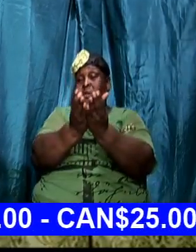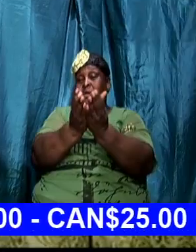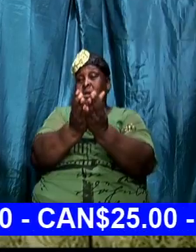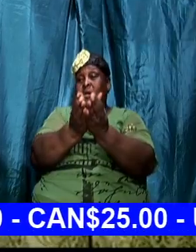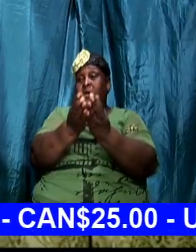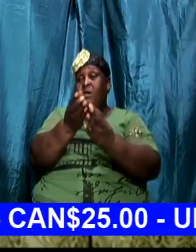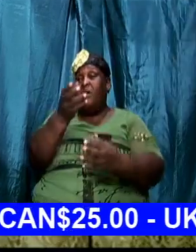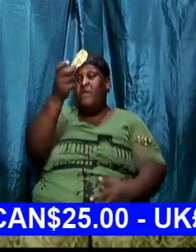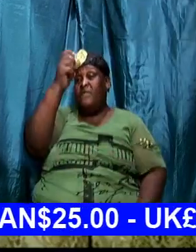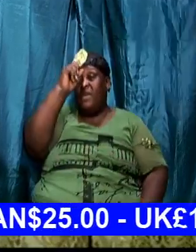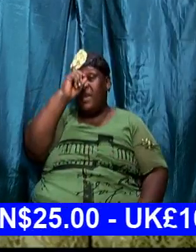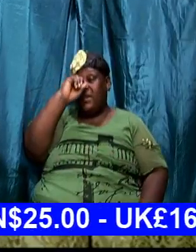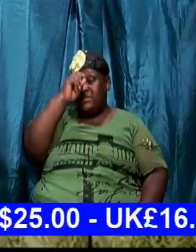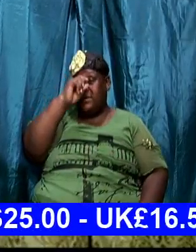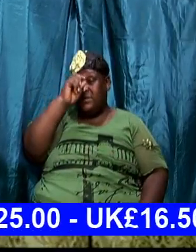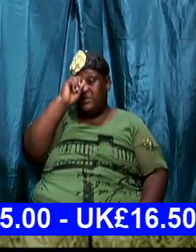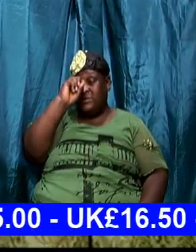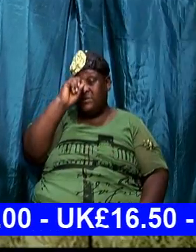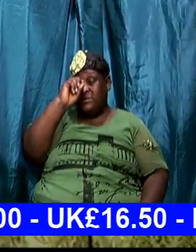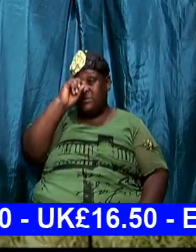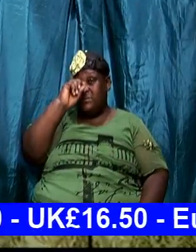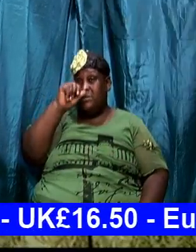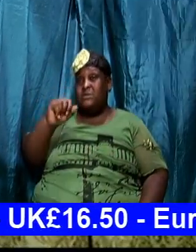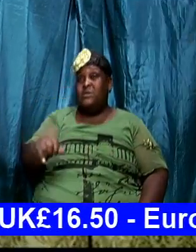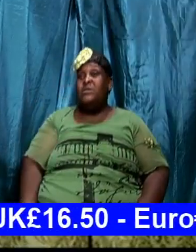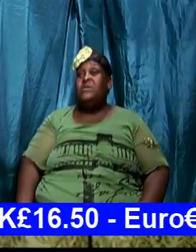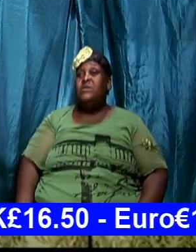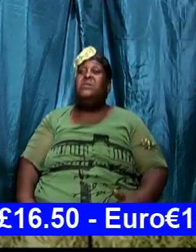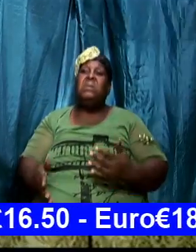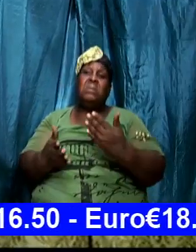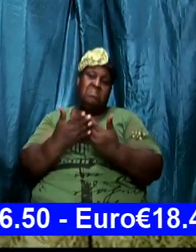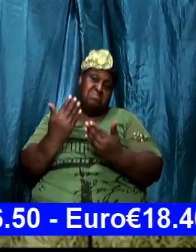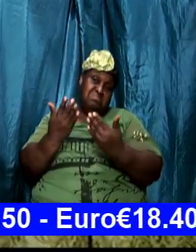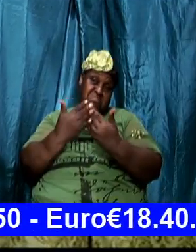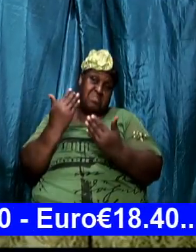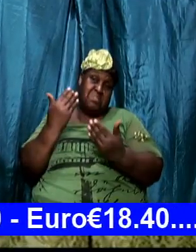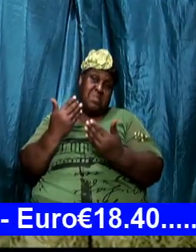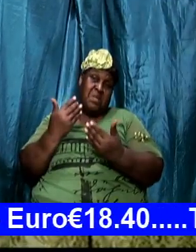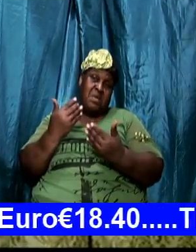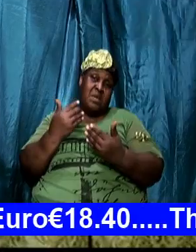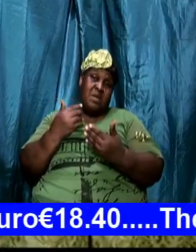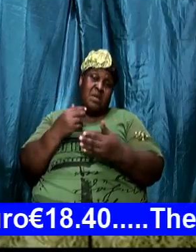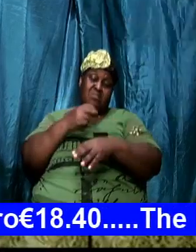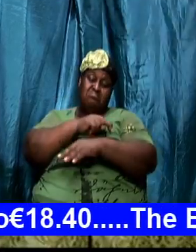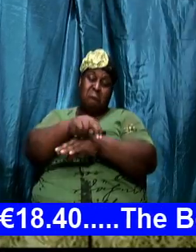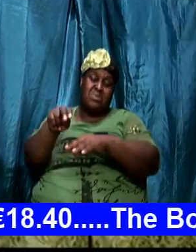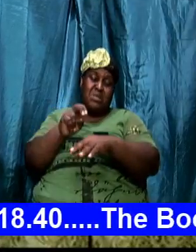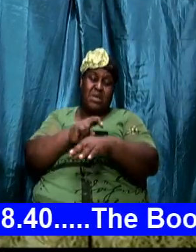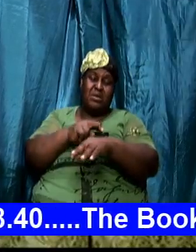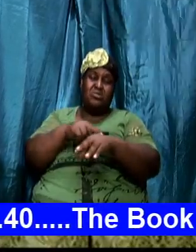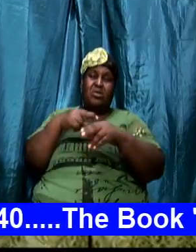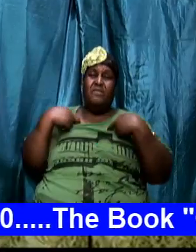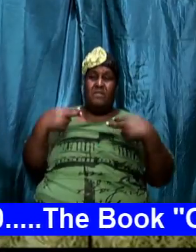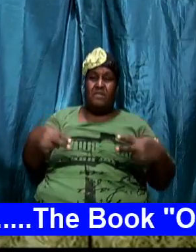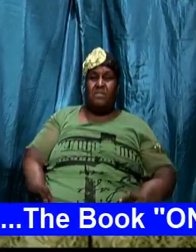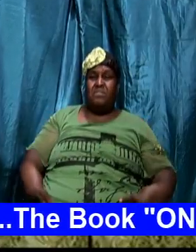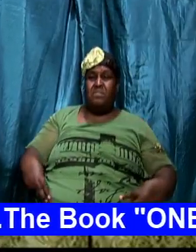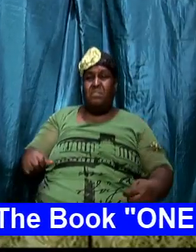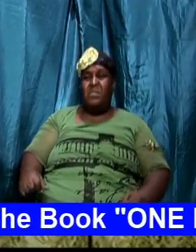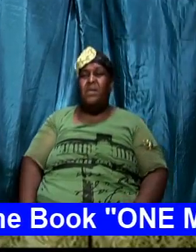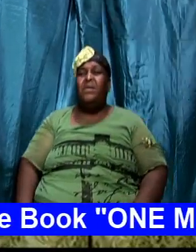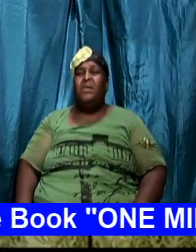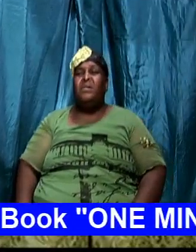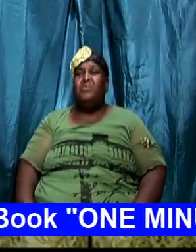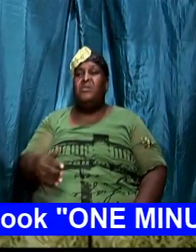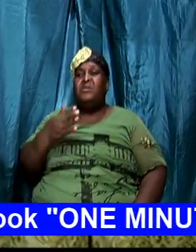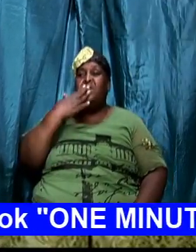to careen off track. It's easy. It is the nature of humankind. But